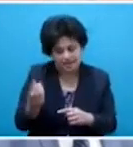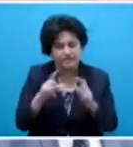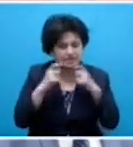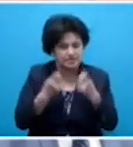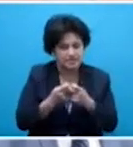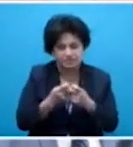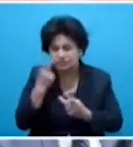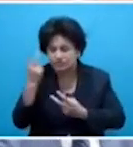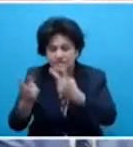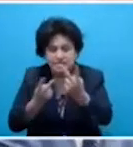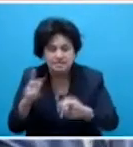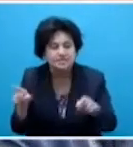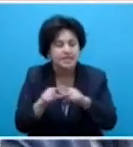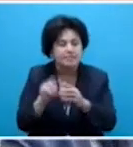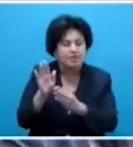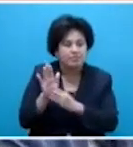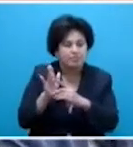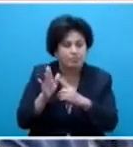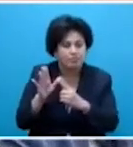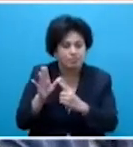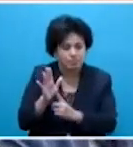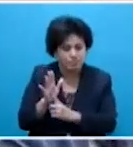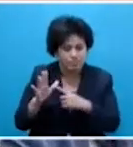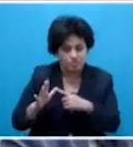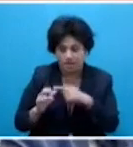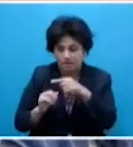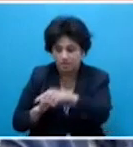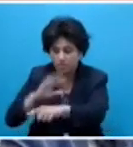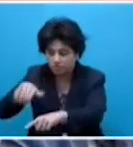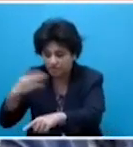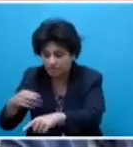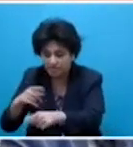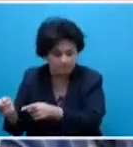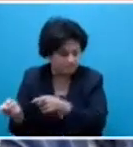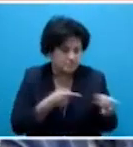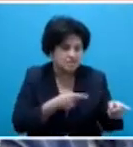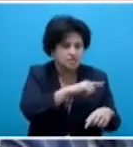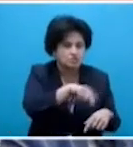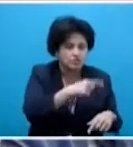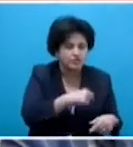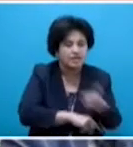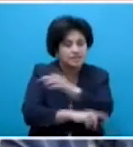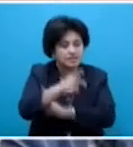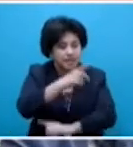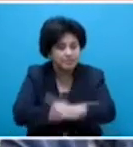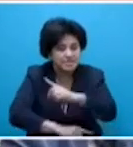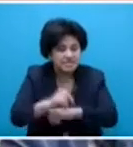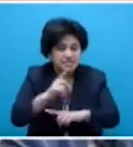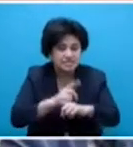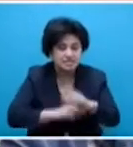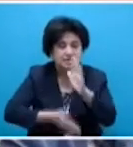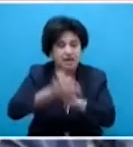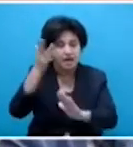some places like Moana, they are referred straight to Suva, as in this case. Diabetes and hypertension screening